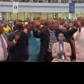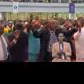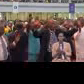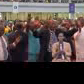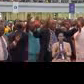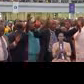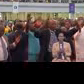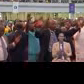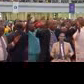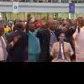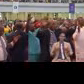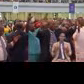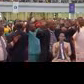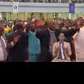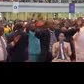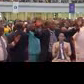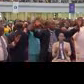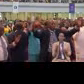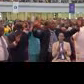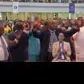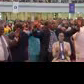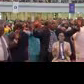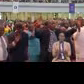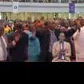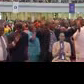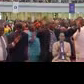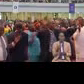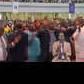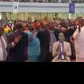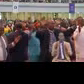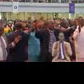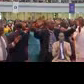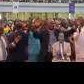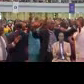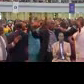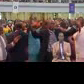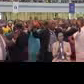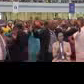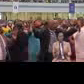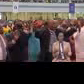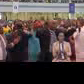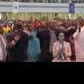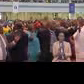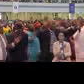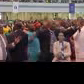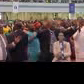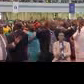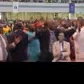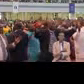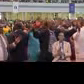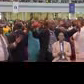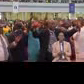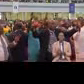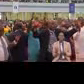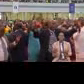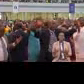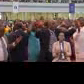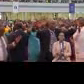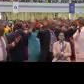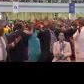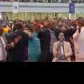A new life. A new vitality, a new strength,